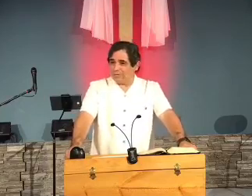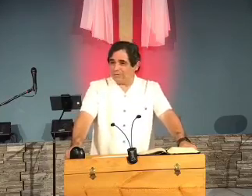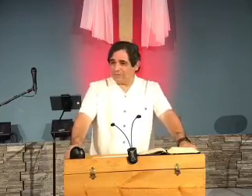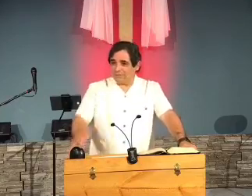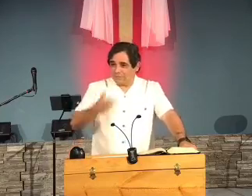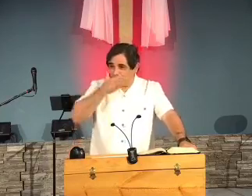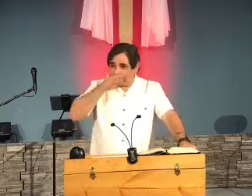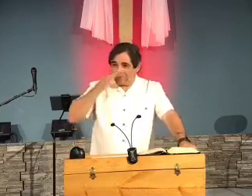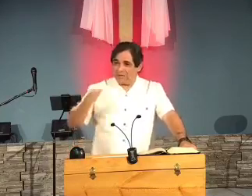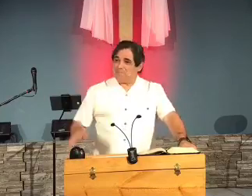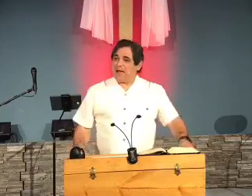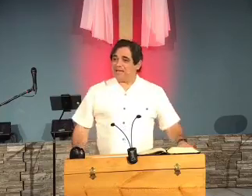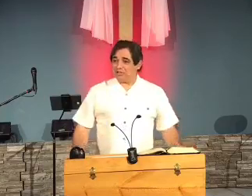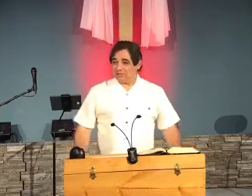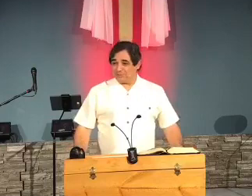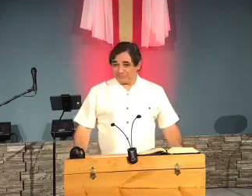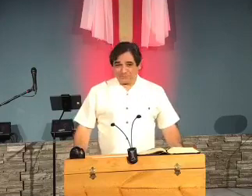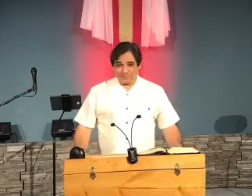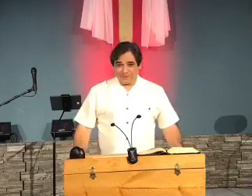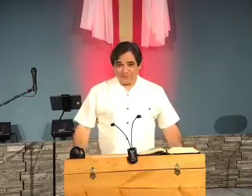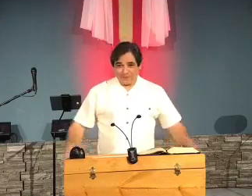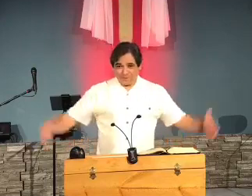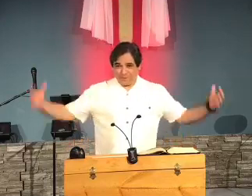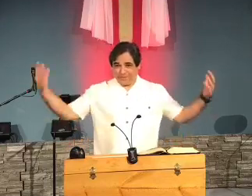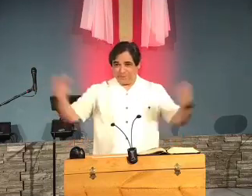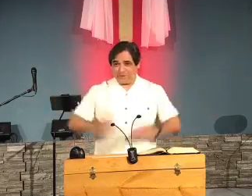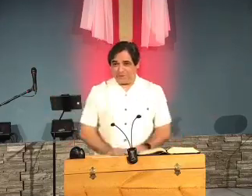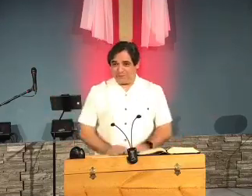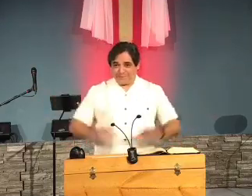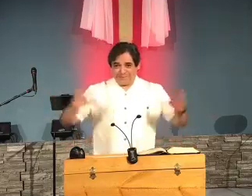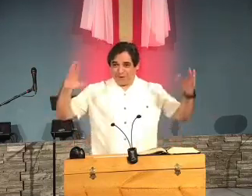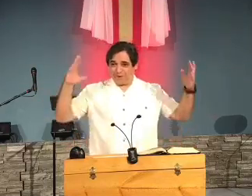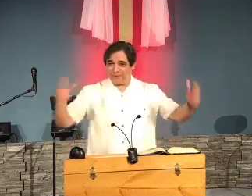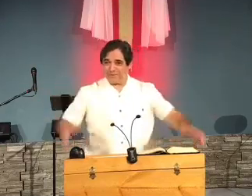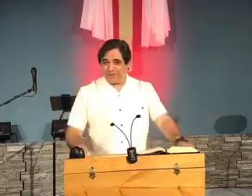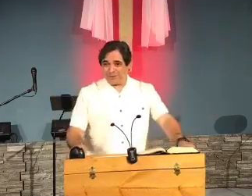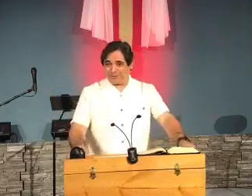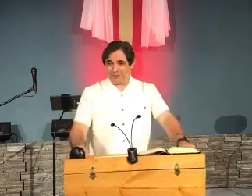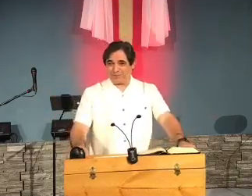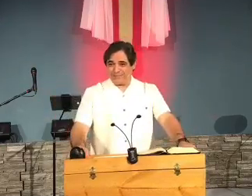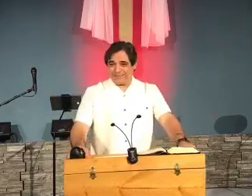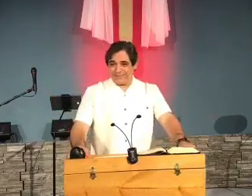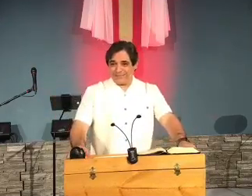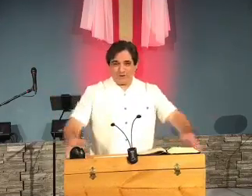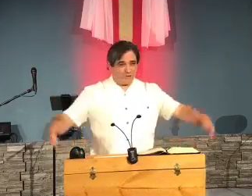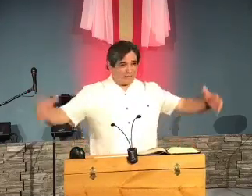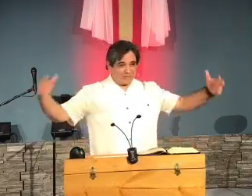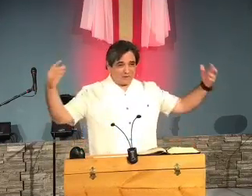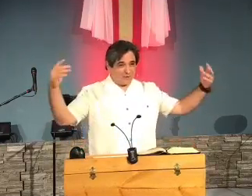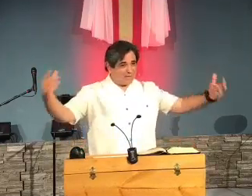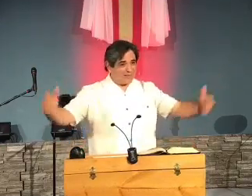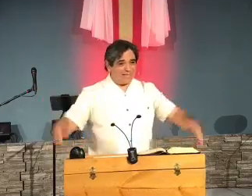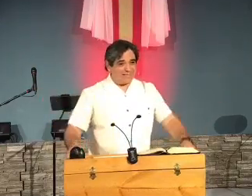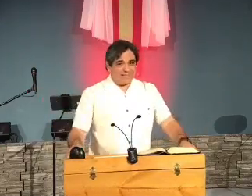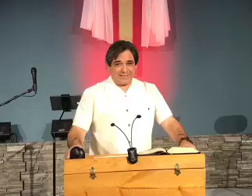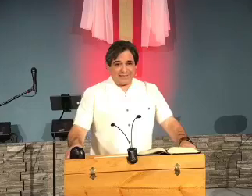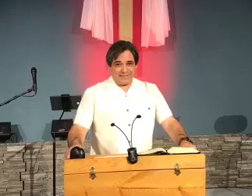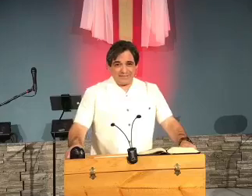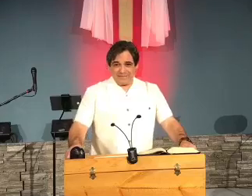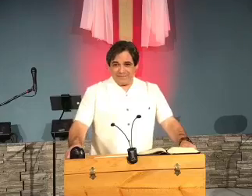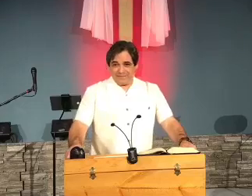Father. Imagine being with him and seeing all these miracles and all these great